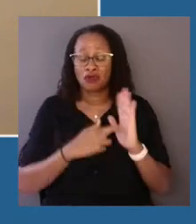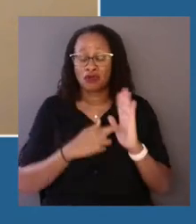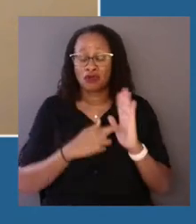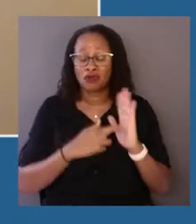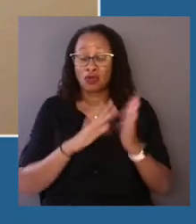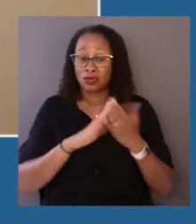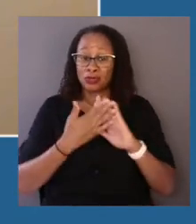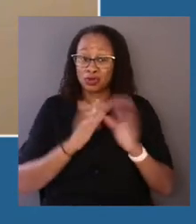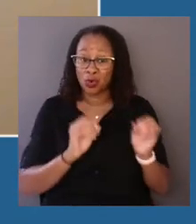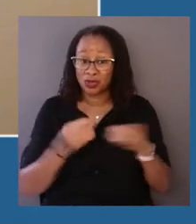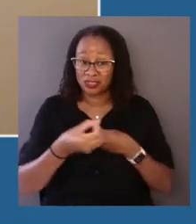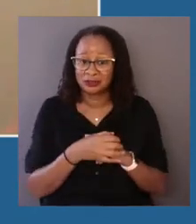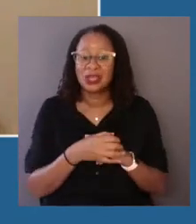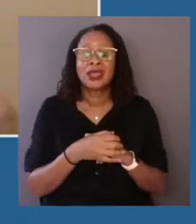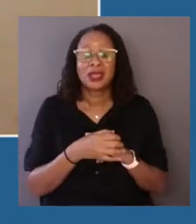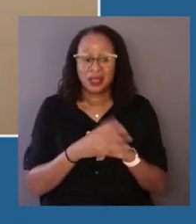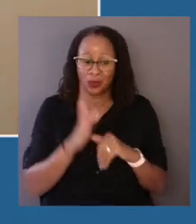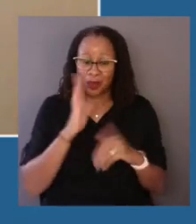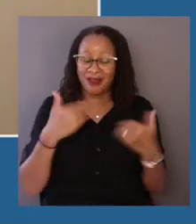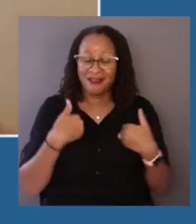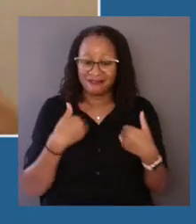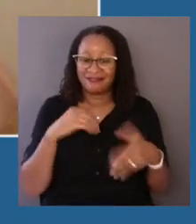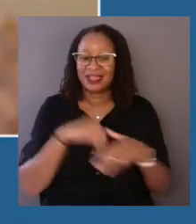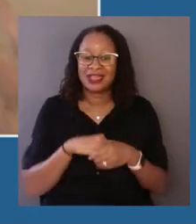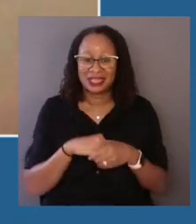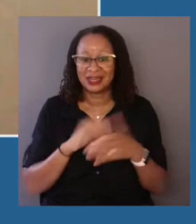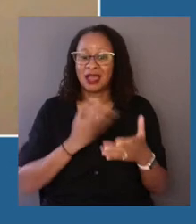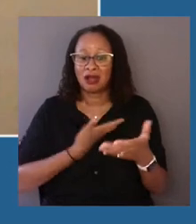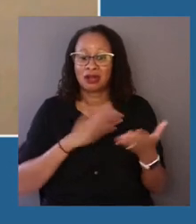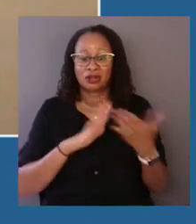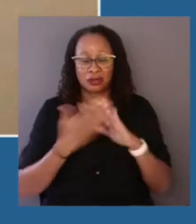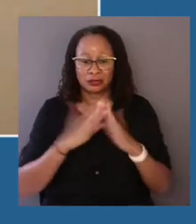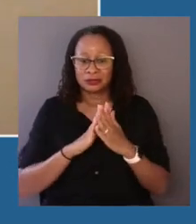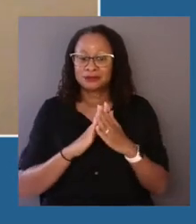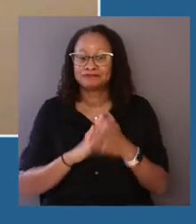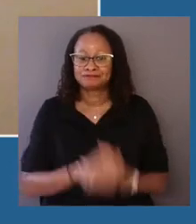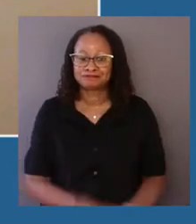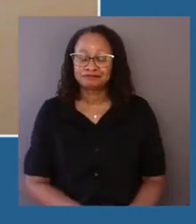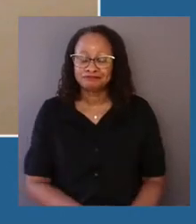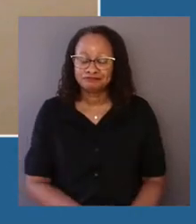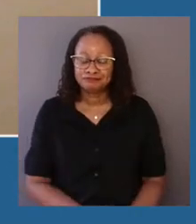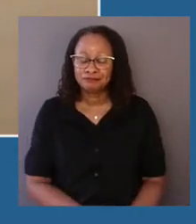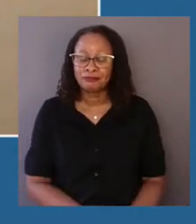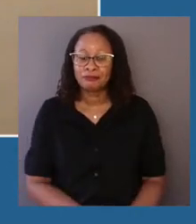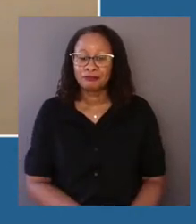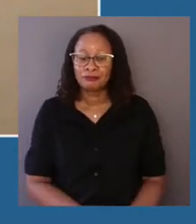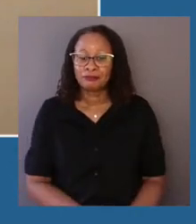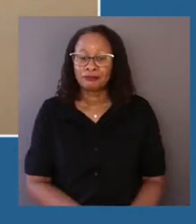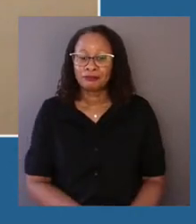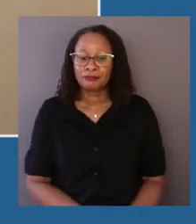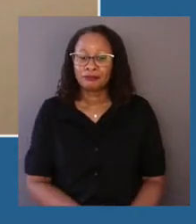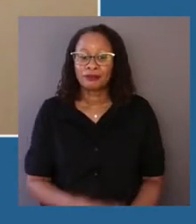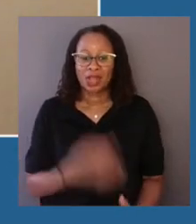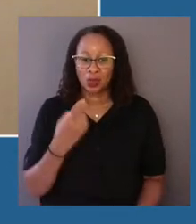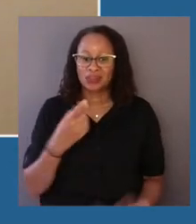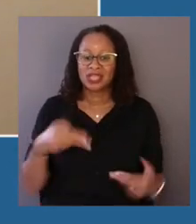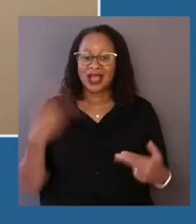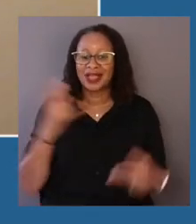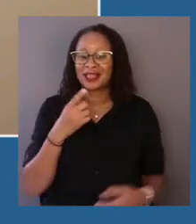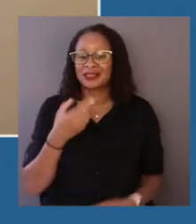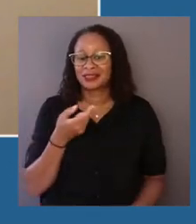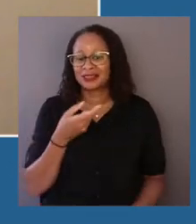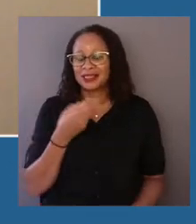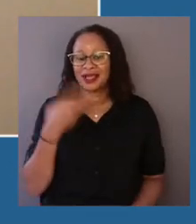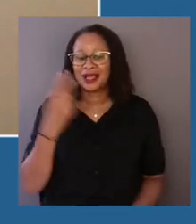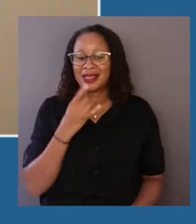are playing in our communities along, right? I want to highlight a few others that are part